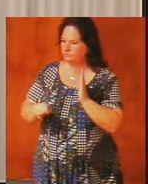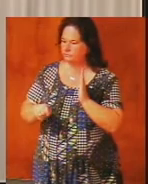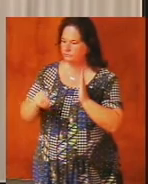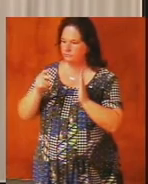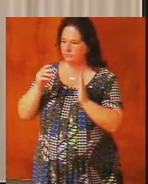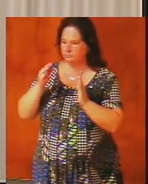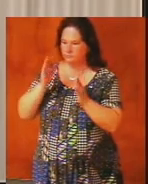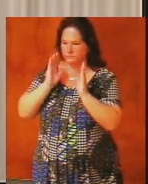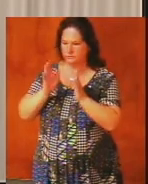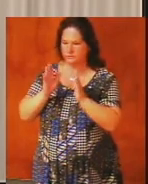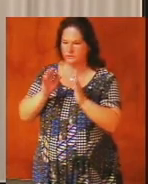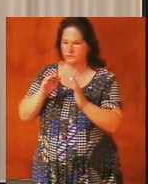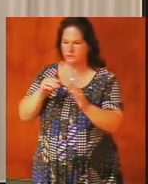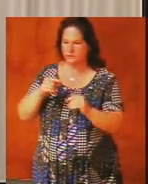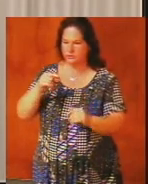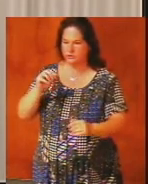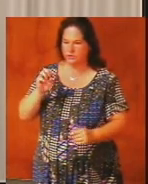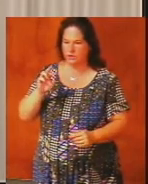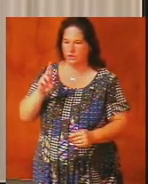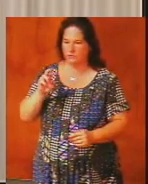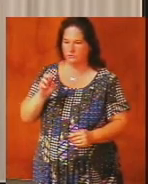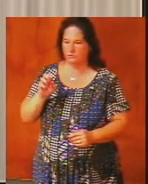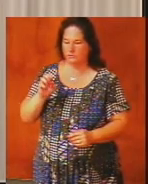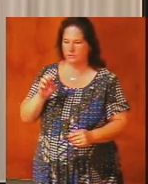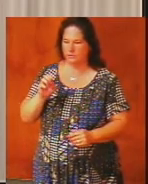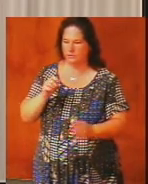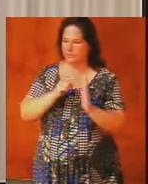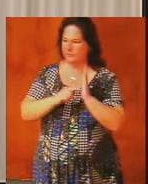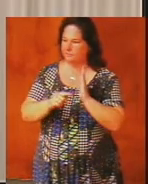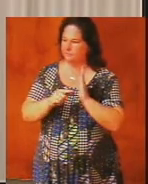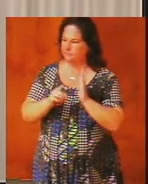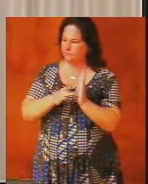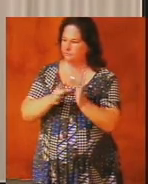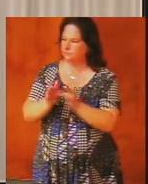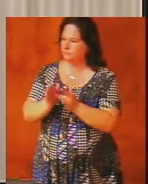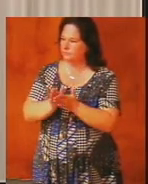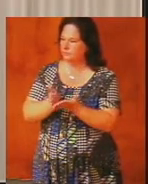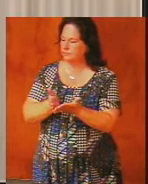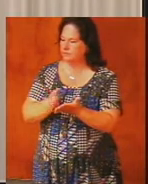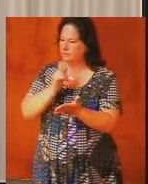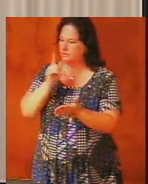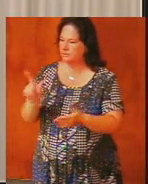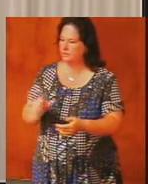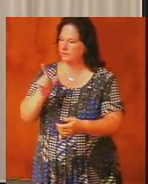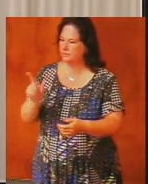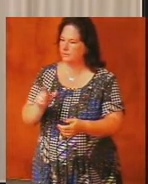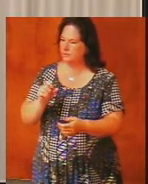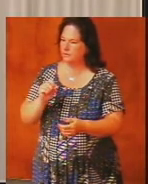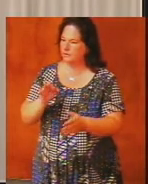the genre of the passage. The Bible is a library of books,